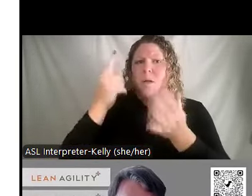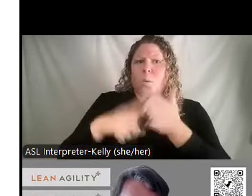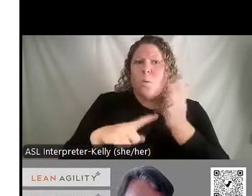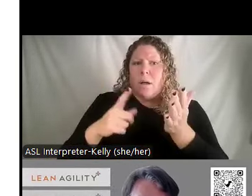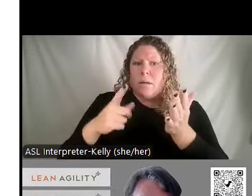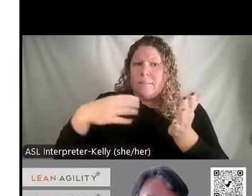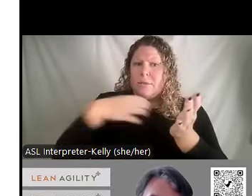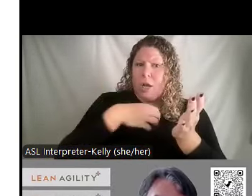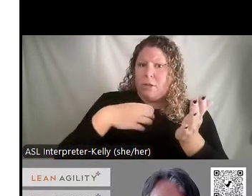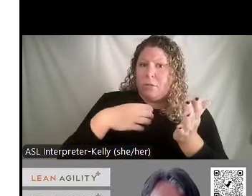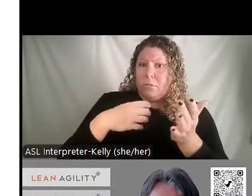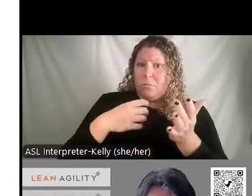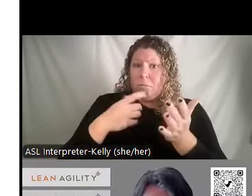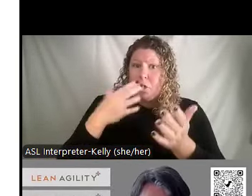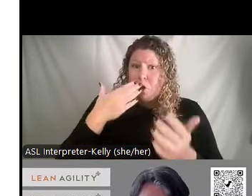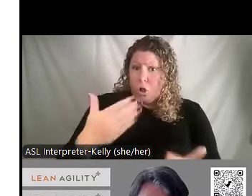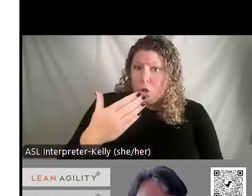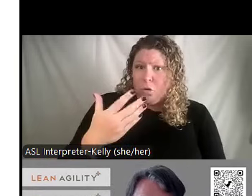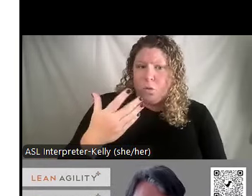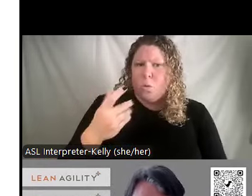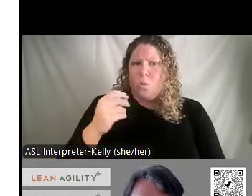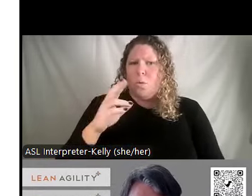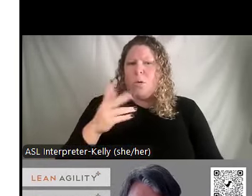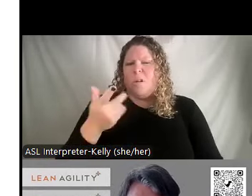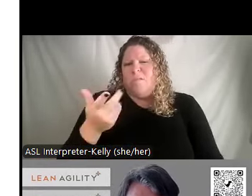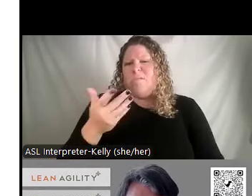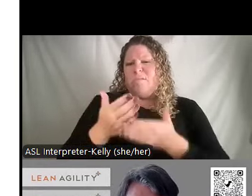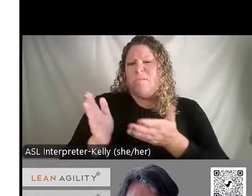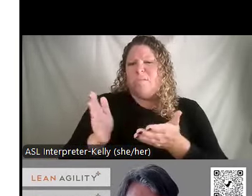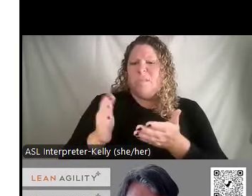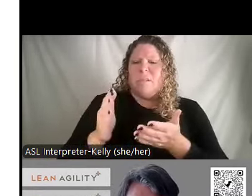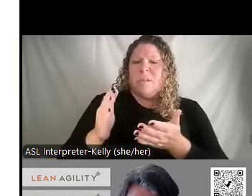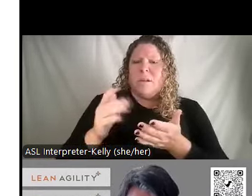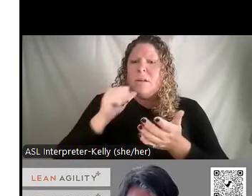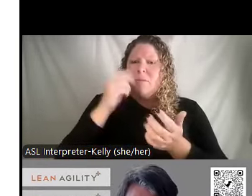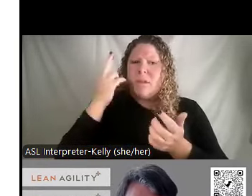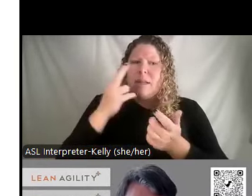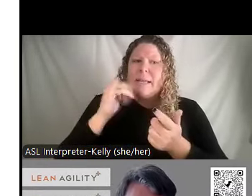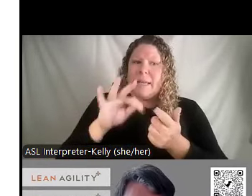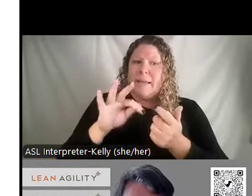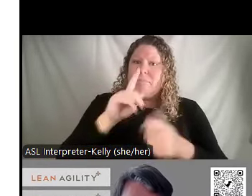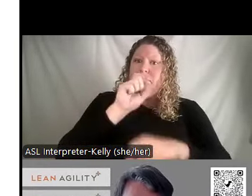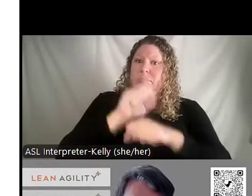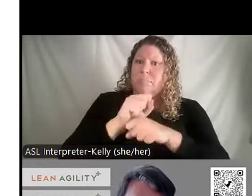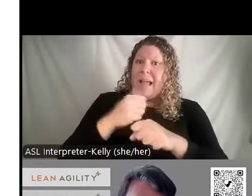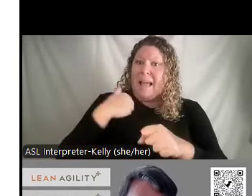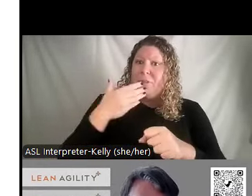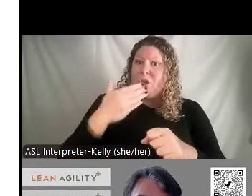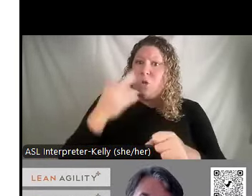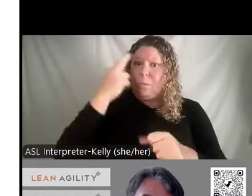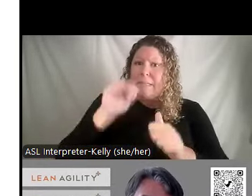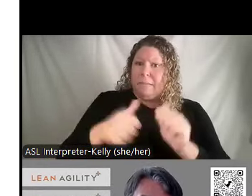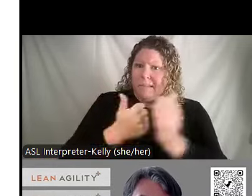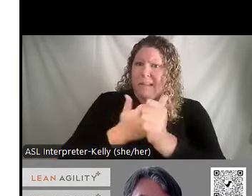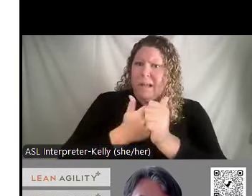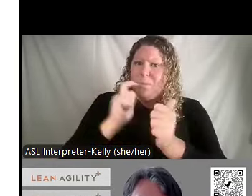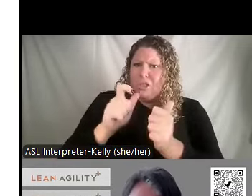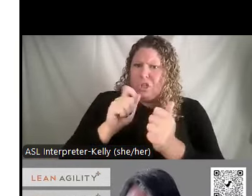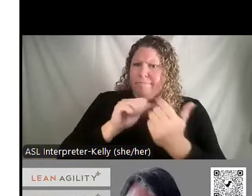unfounded? Well, if they're founded objections, then we should deal with the substance of them. We should deal with them in good faith. But if they're